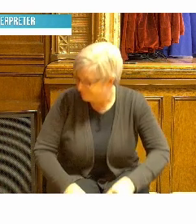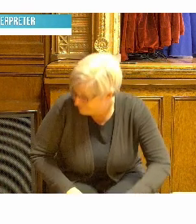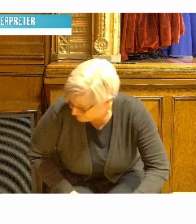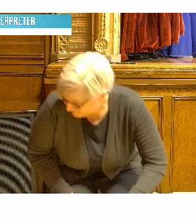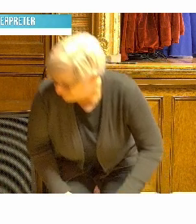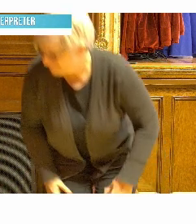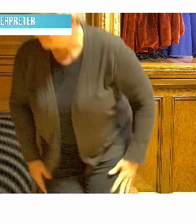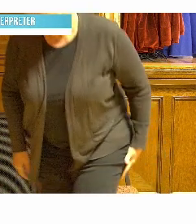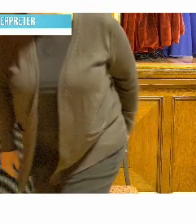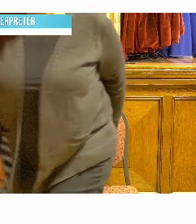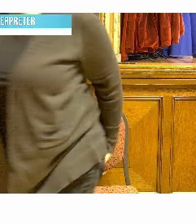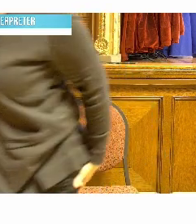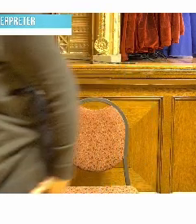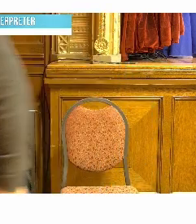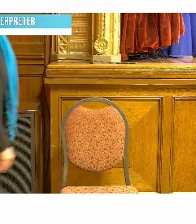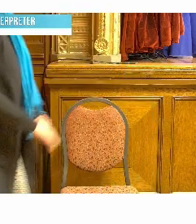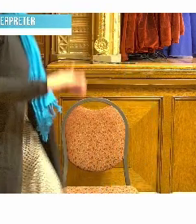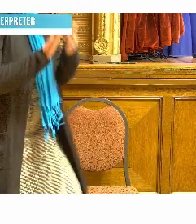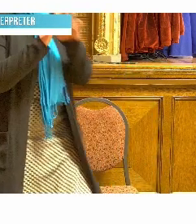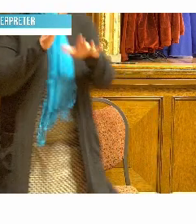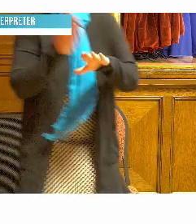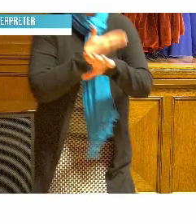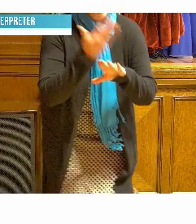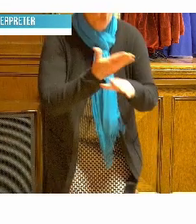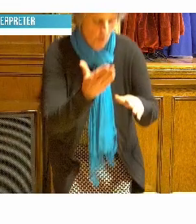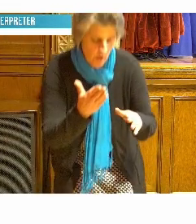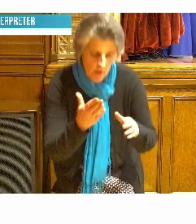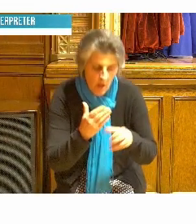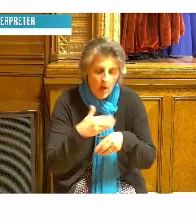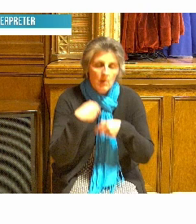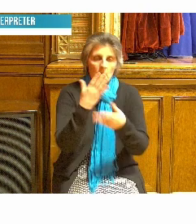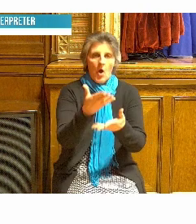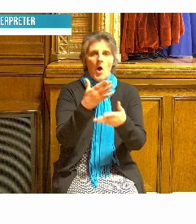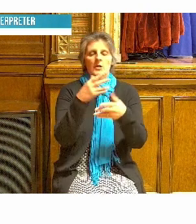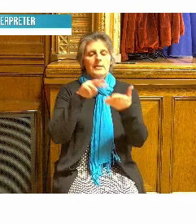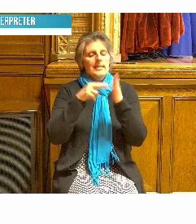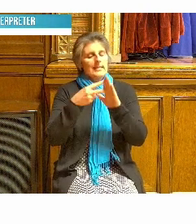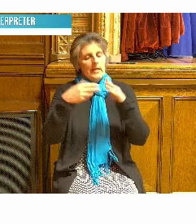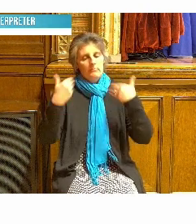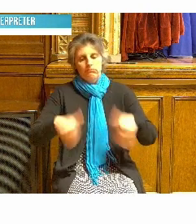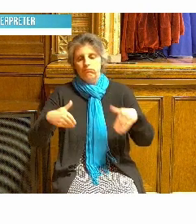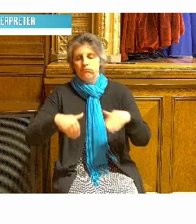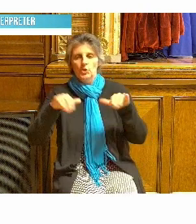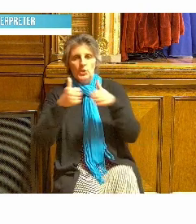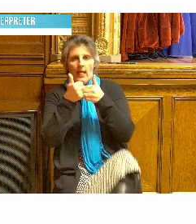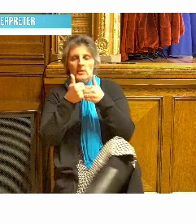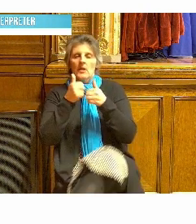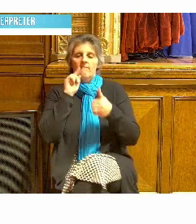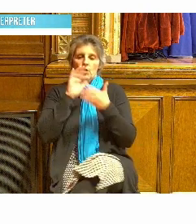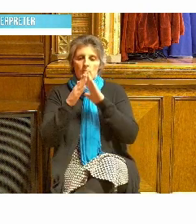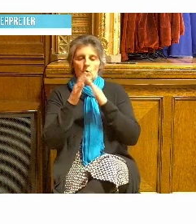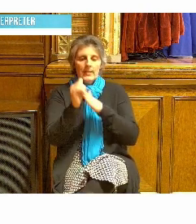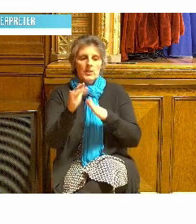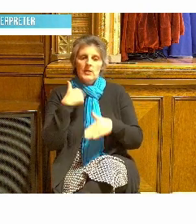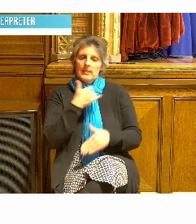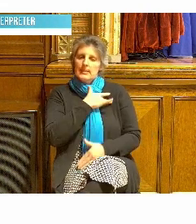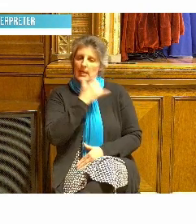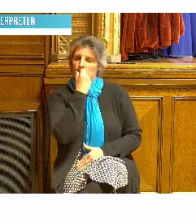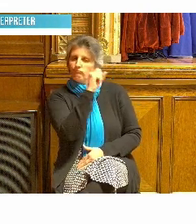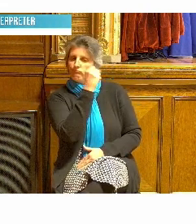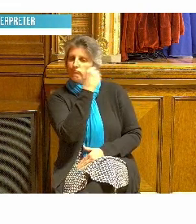Urban renewal posed an immense challenge for community leaders. They often pushed back against specific